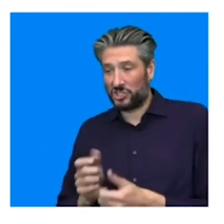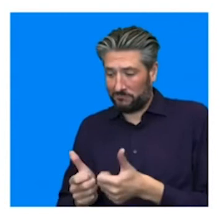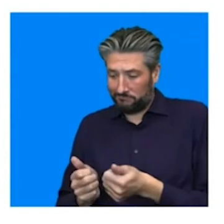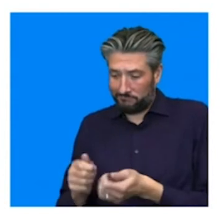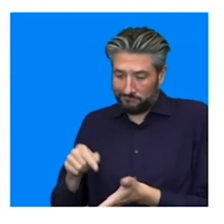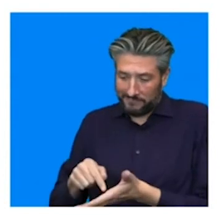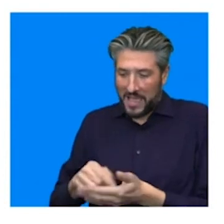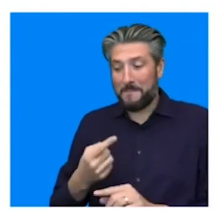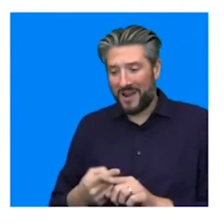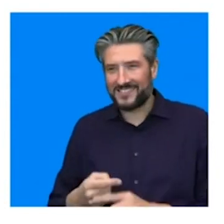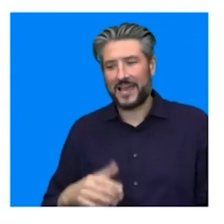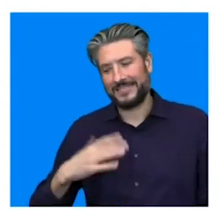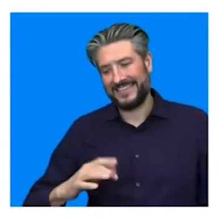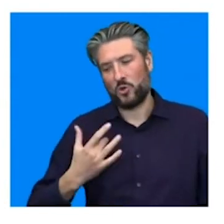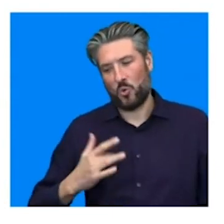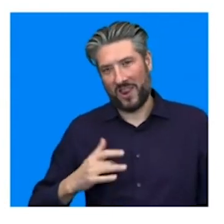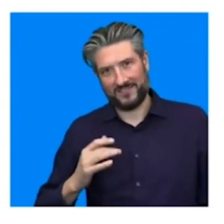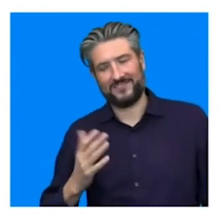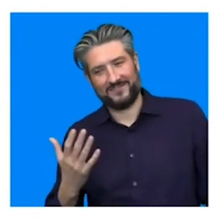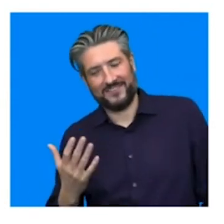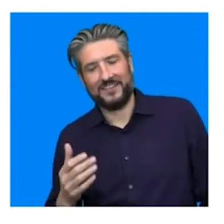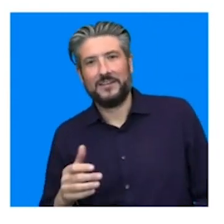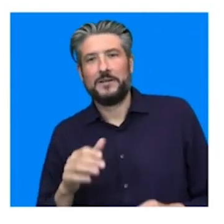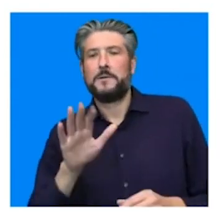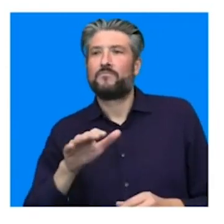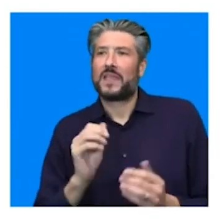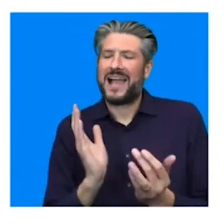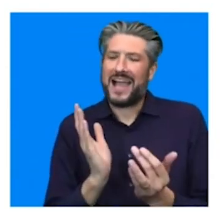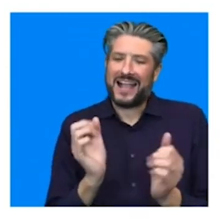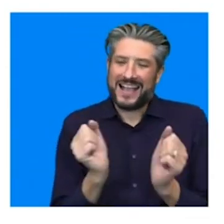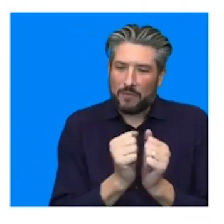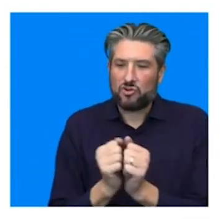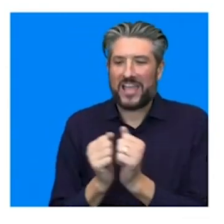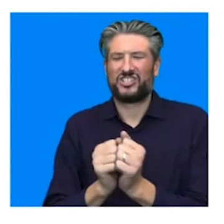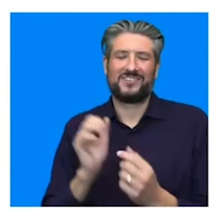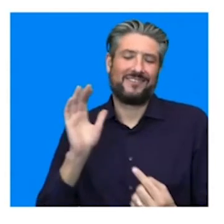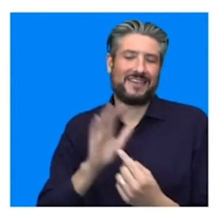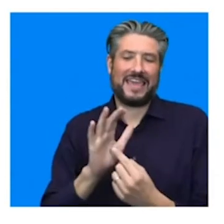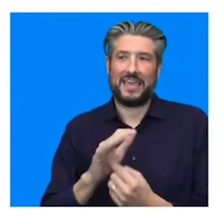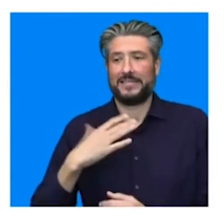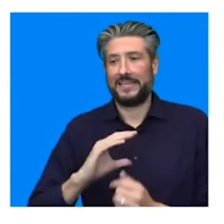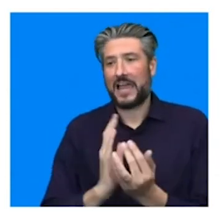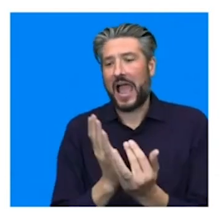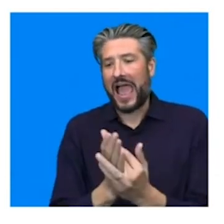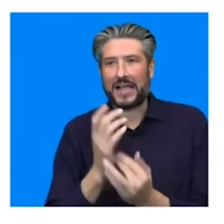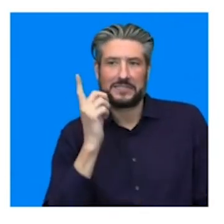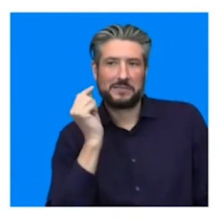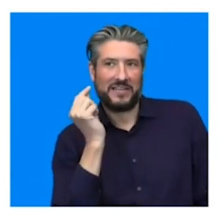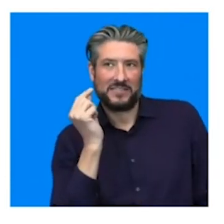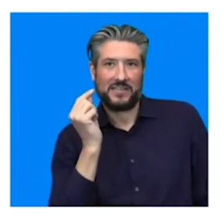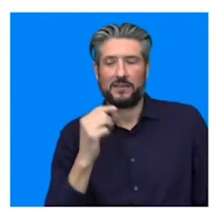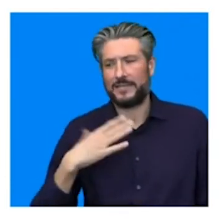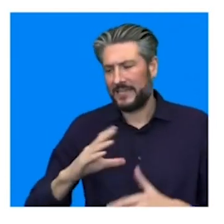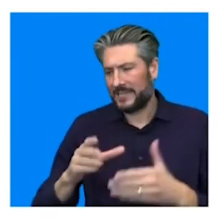So collaboration. Collaboration is key to creating accessible and inclusive communities. Collaboration includes private industry, leading experts, civic